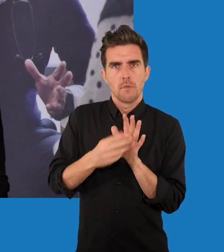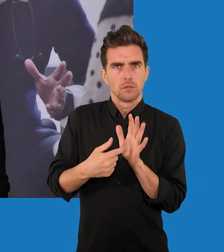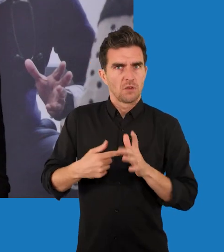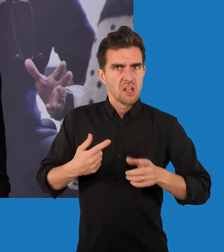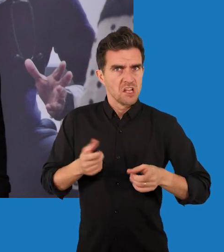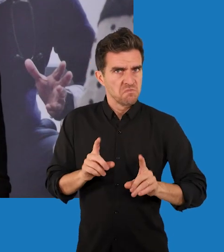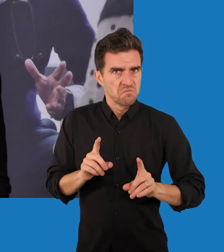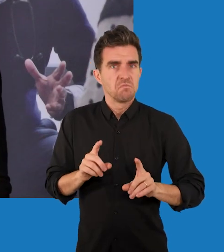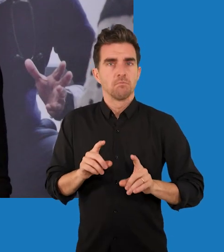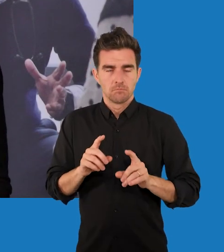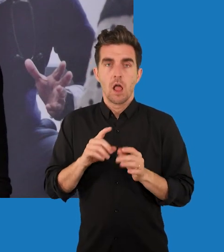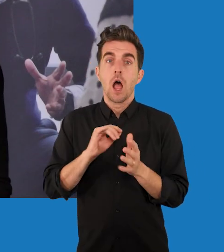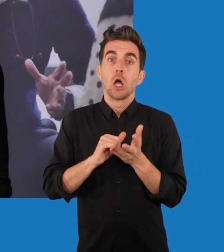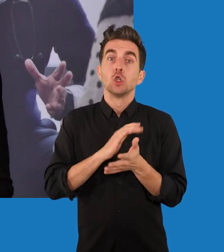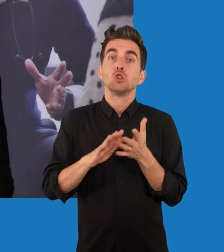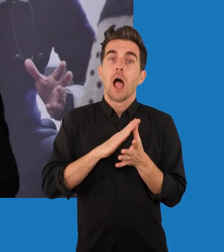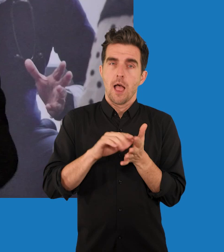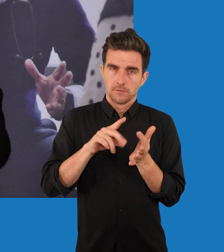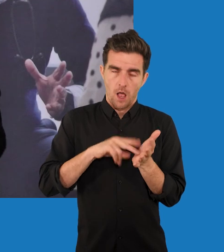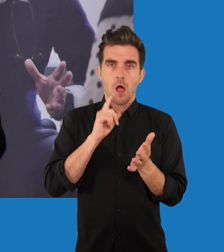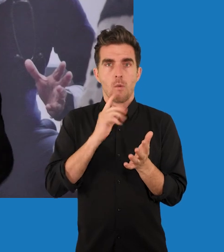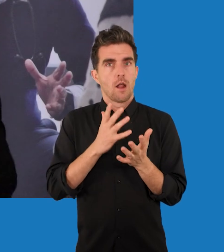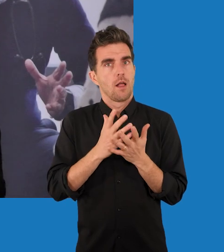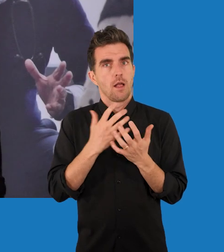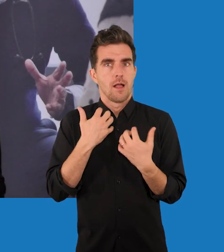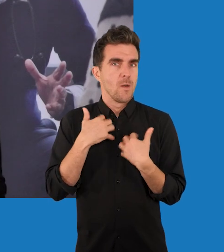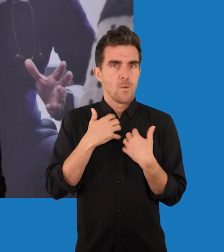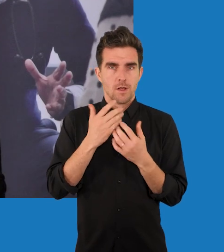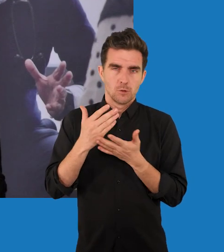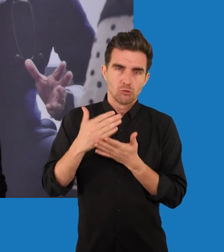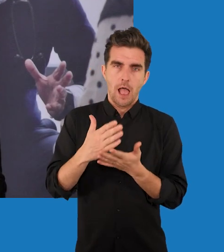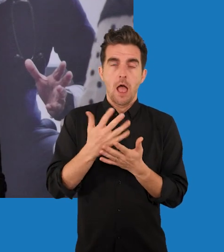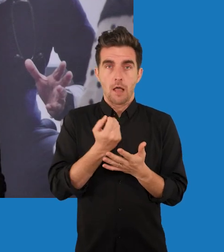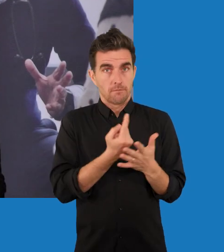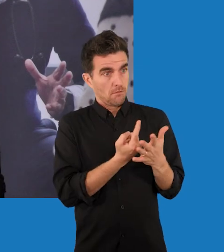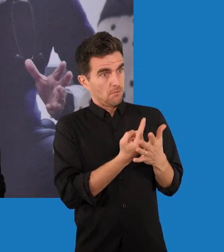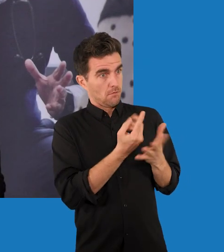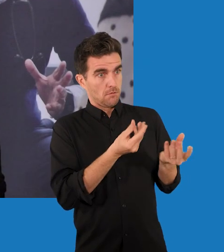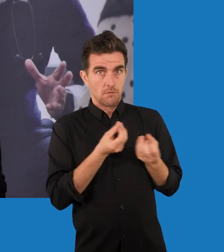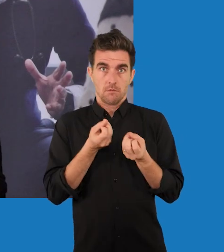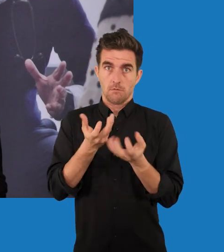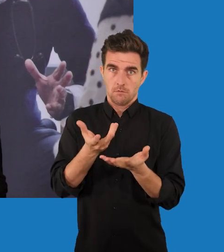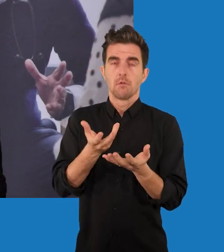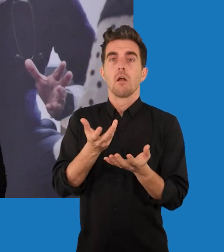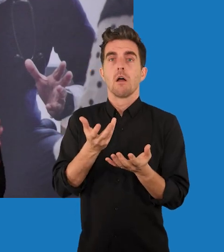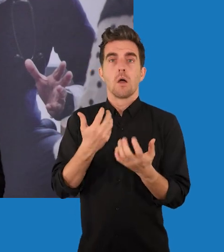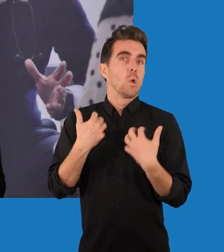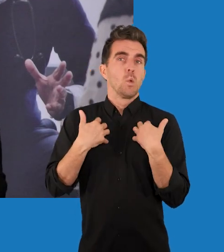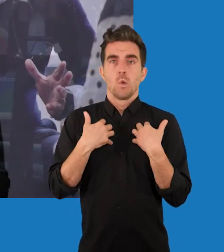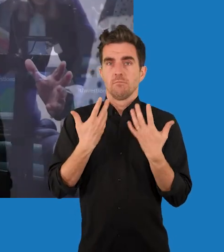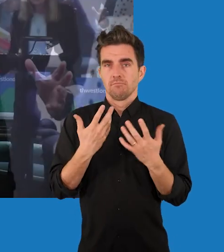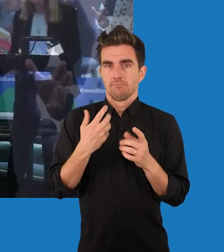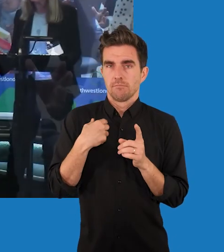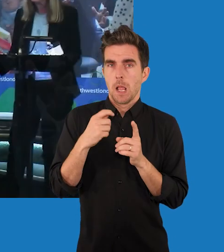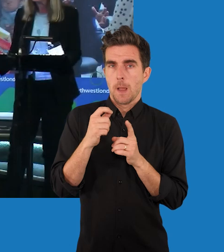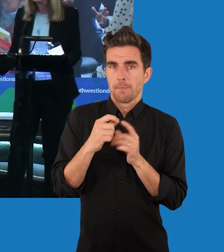today what the PAC model is, and Shahina's going to just really excitingly share a case study which I think really brings it